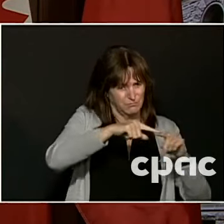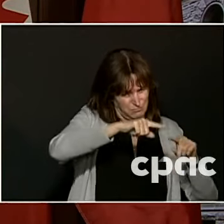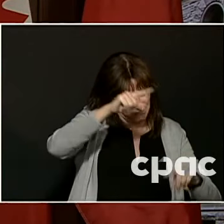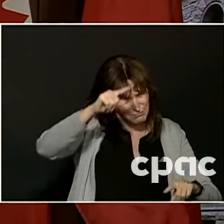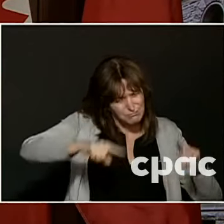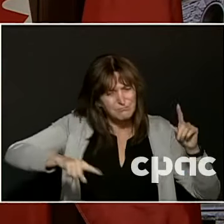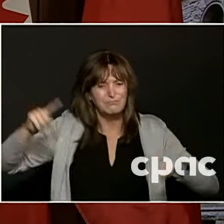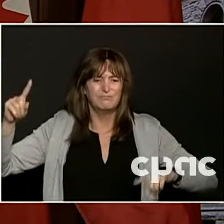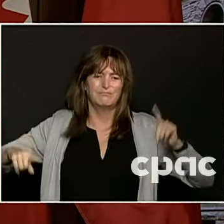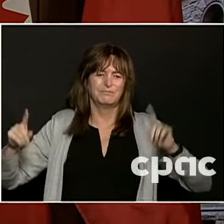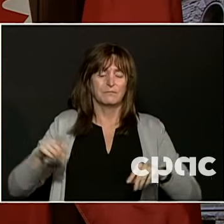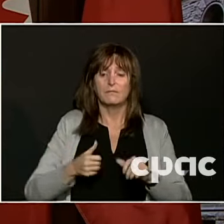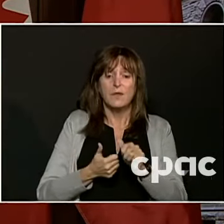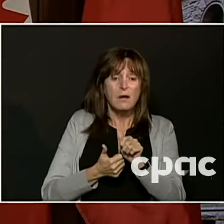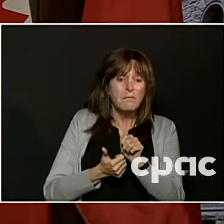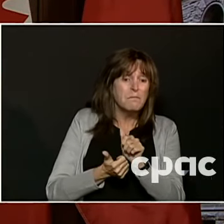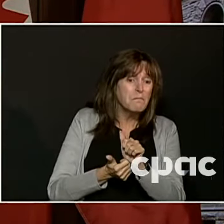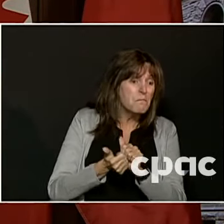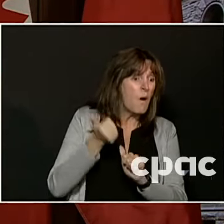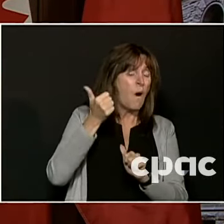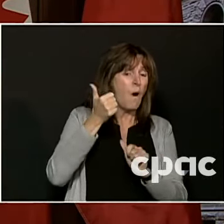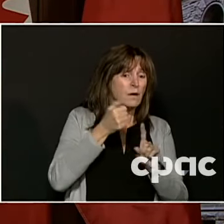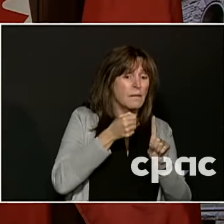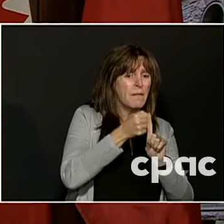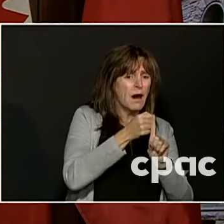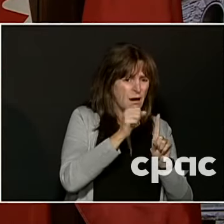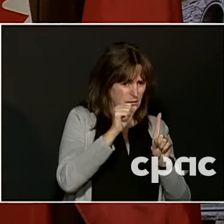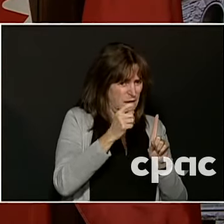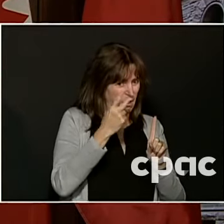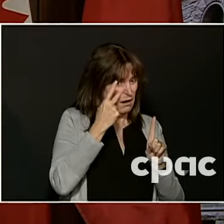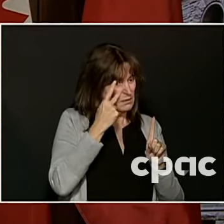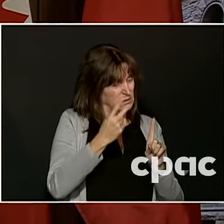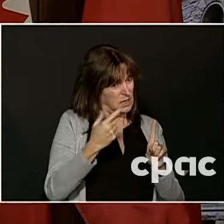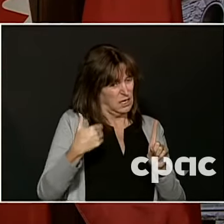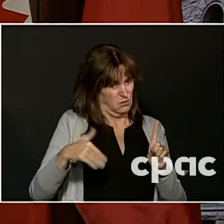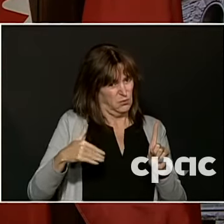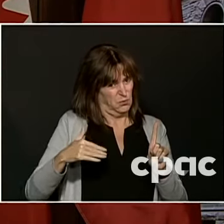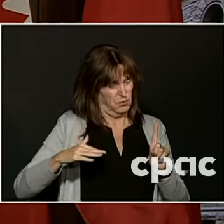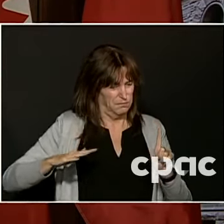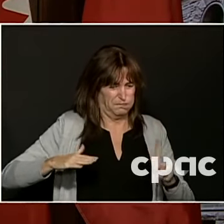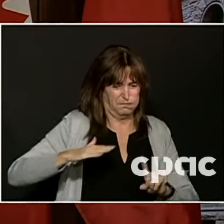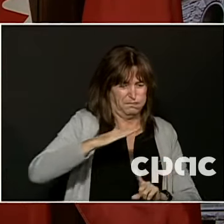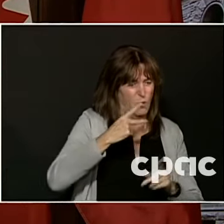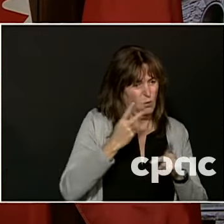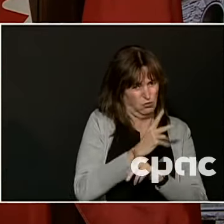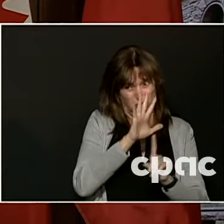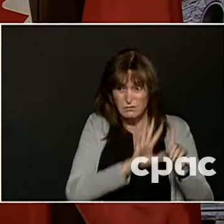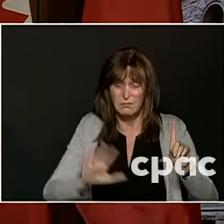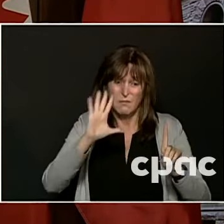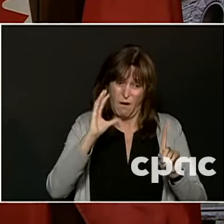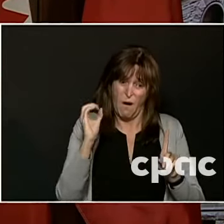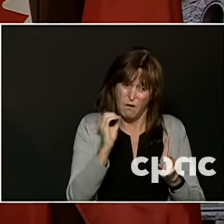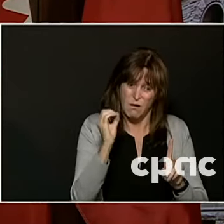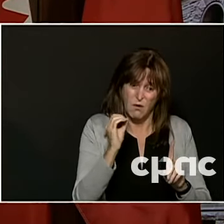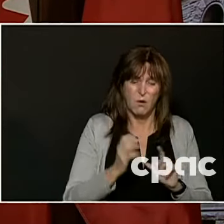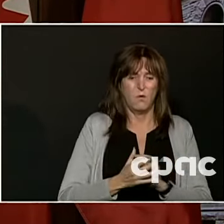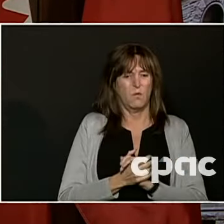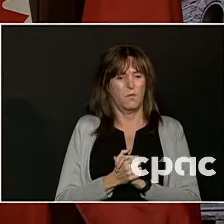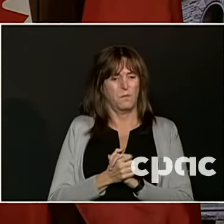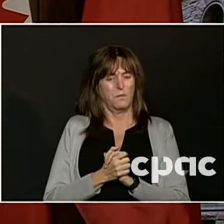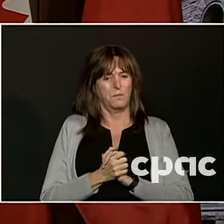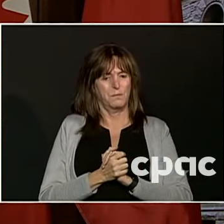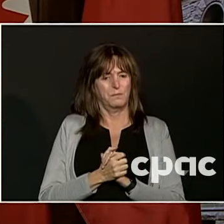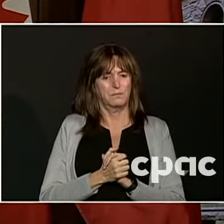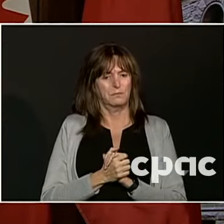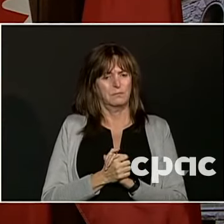a worsening direction across the entire province. It's important to look as we get into the modeling as well to understand that we are trying